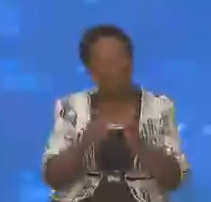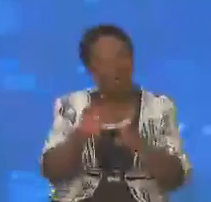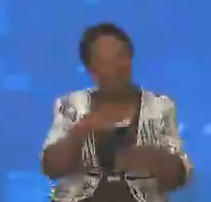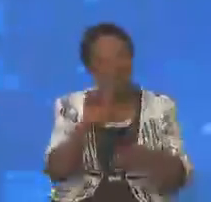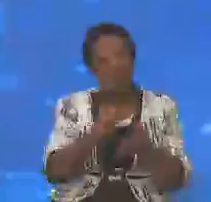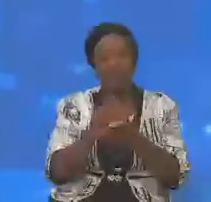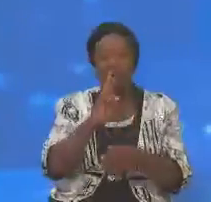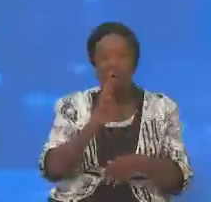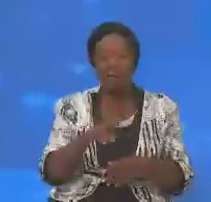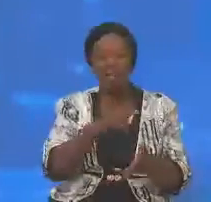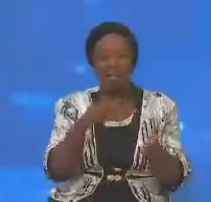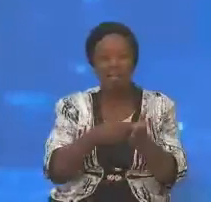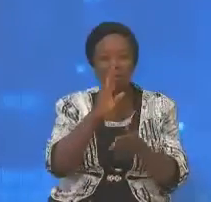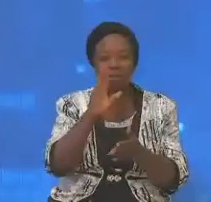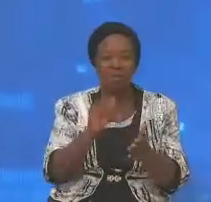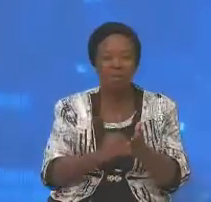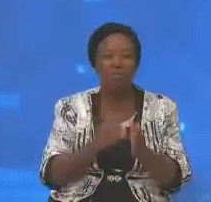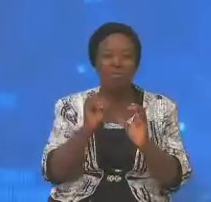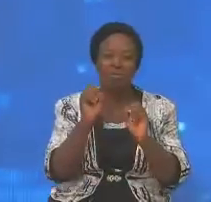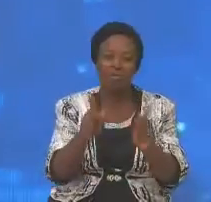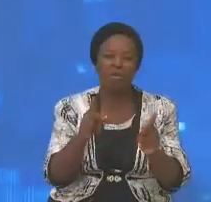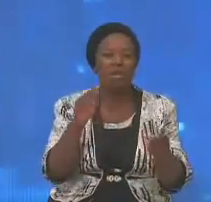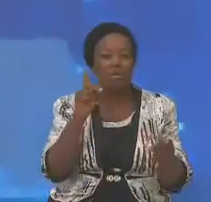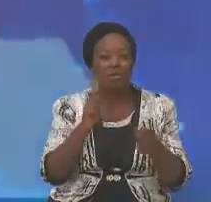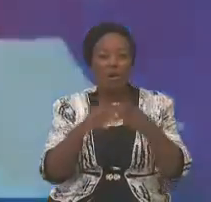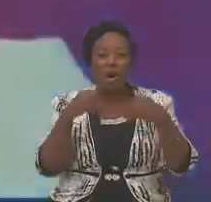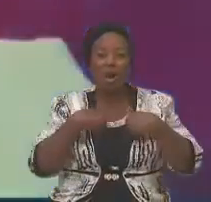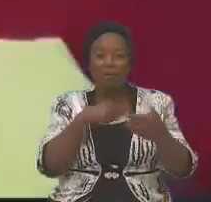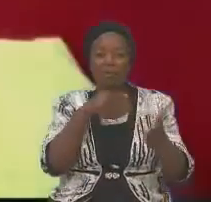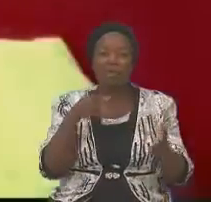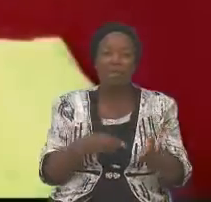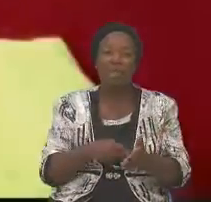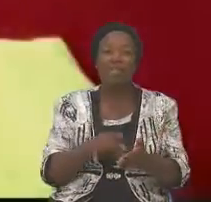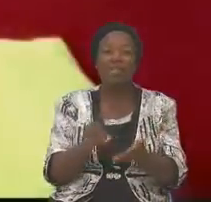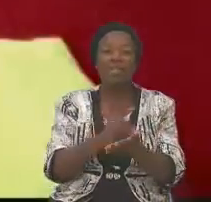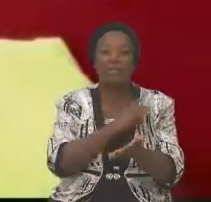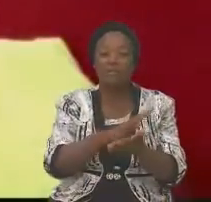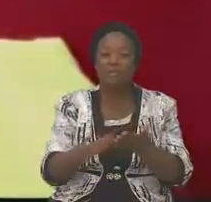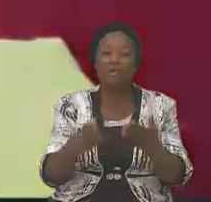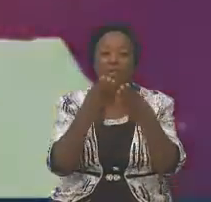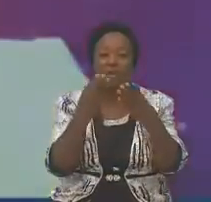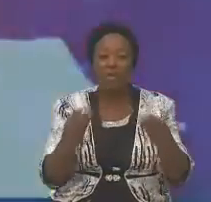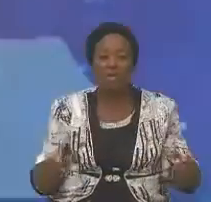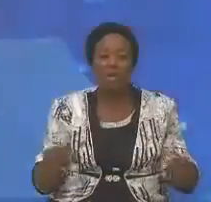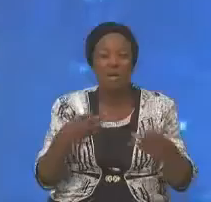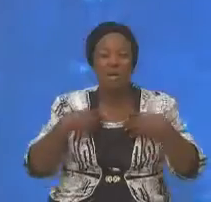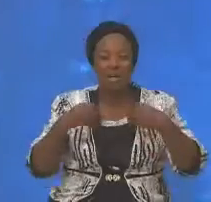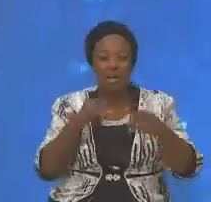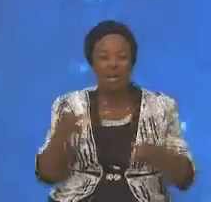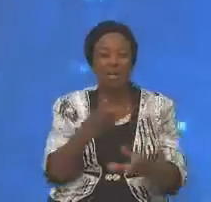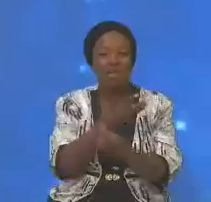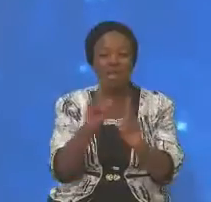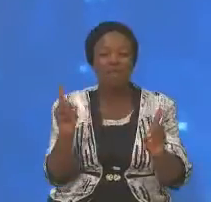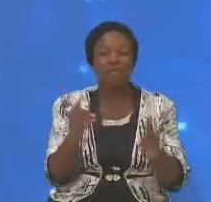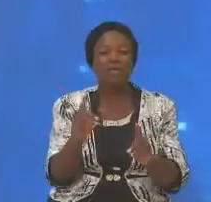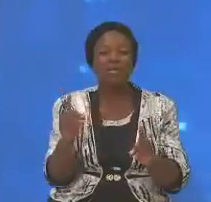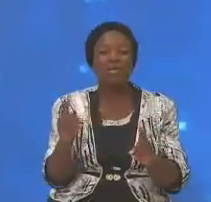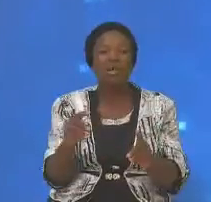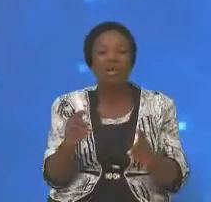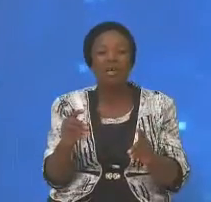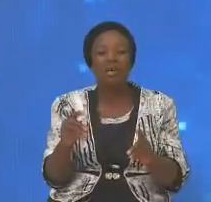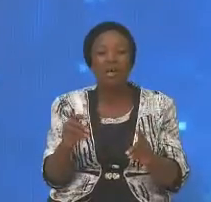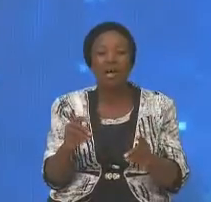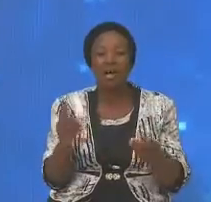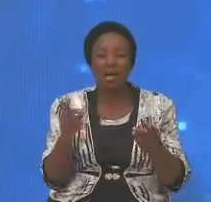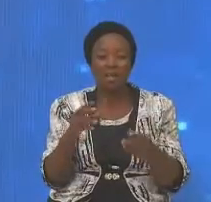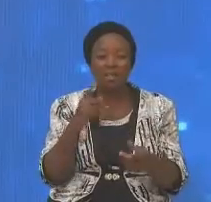your chance now to have this divine solution, healing, deliverance, redemption, and to make you more